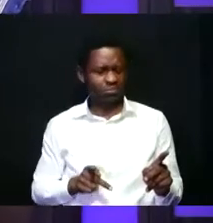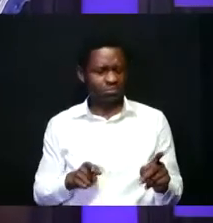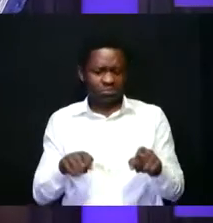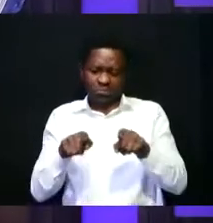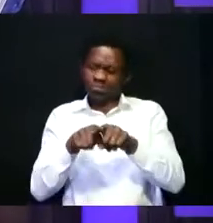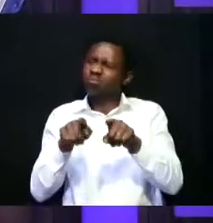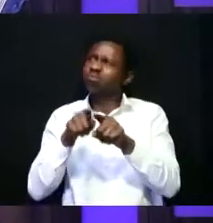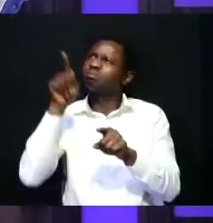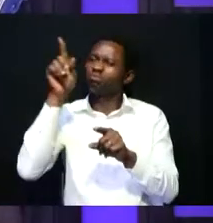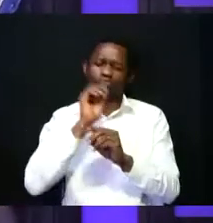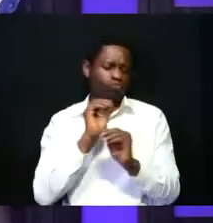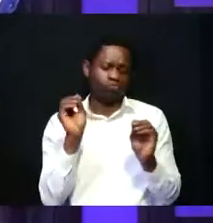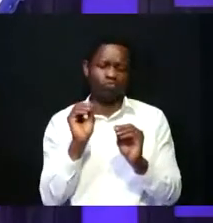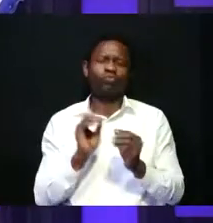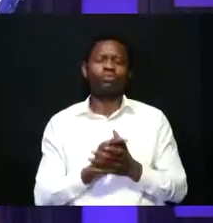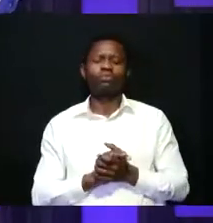Christo